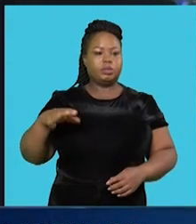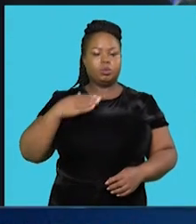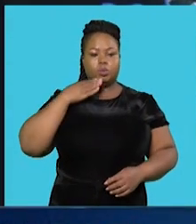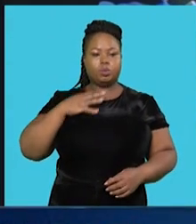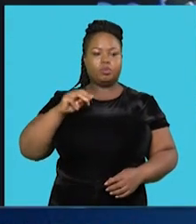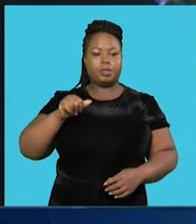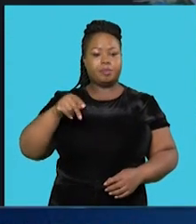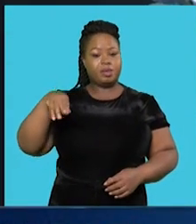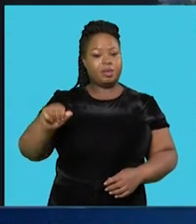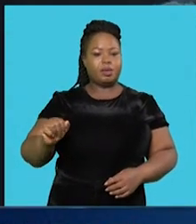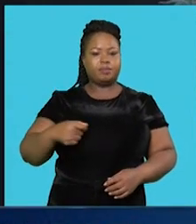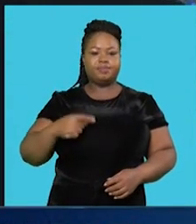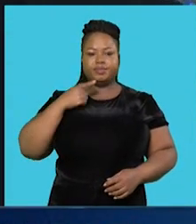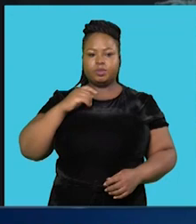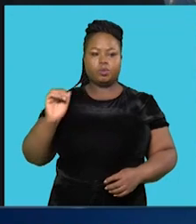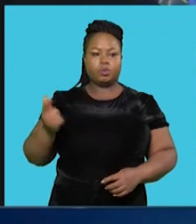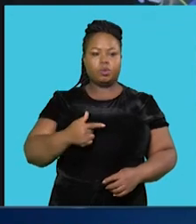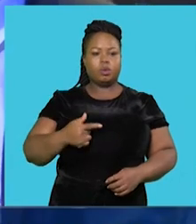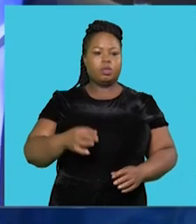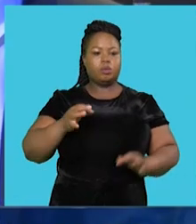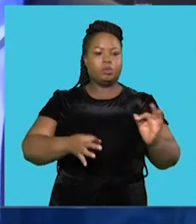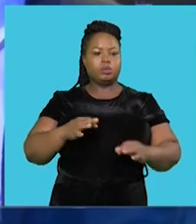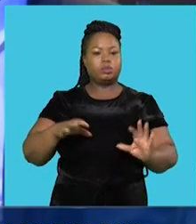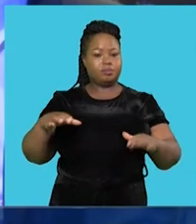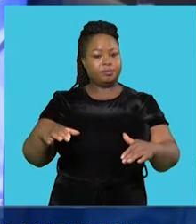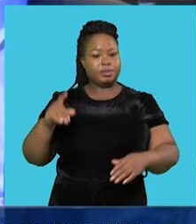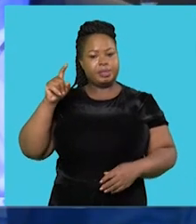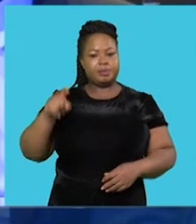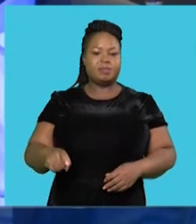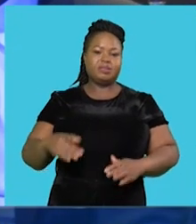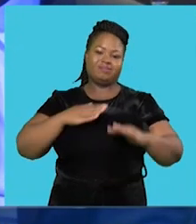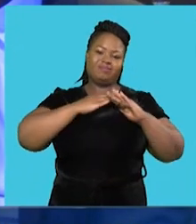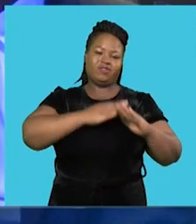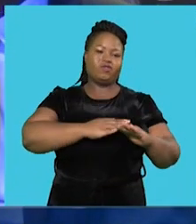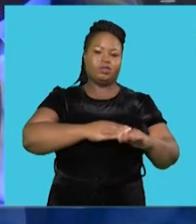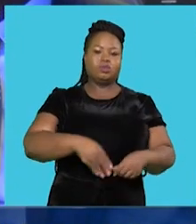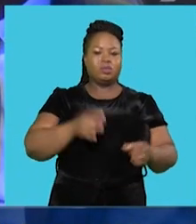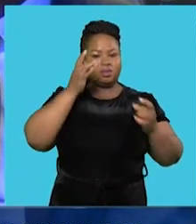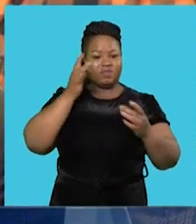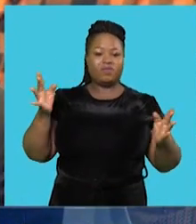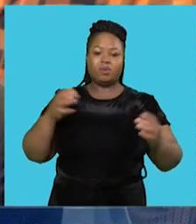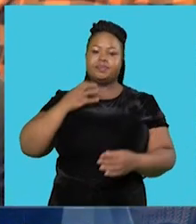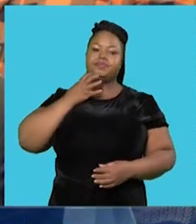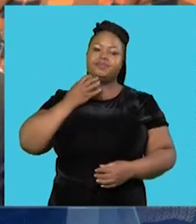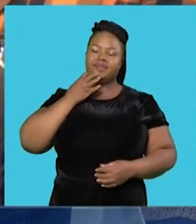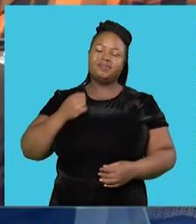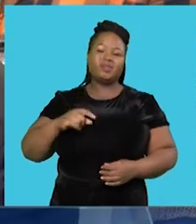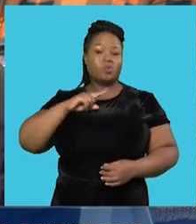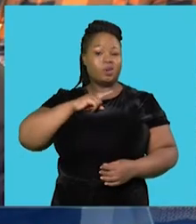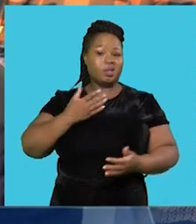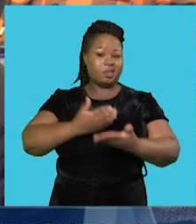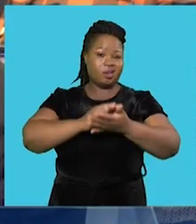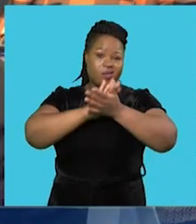tumuyepia unuse uonka maakwe mbangazwe ukubake kwe muksabala lisa ulu azo ngeselitriniso nolungatina